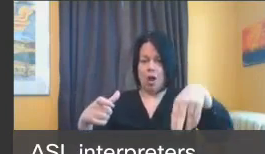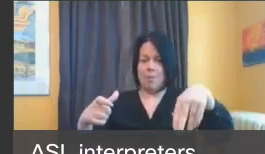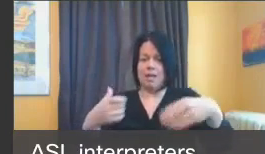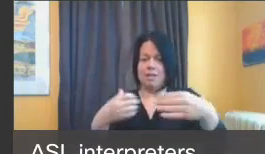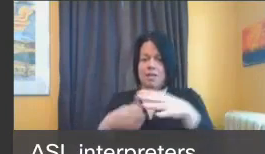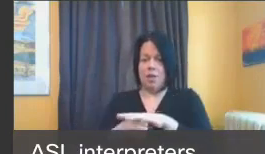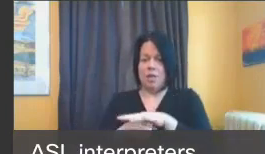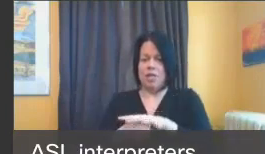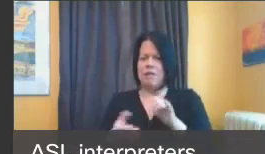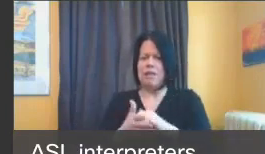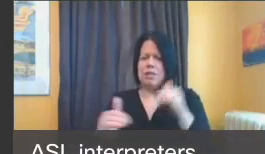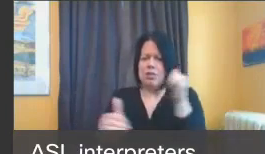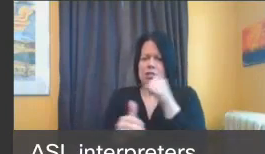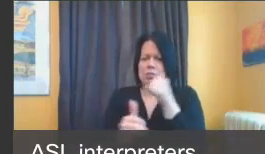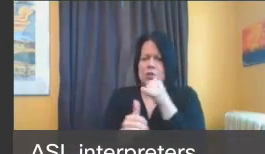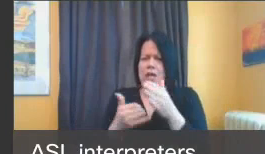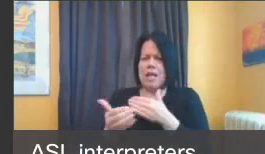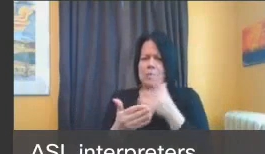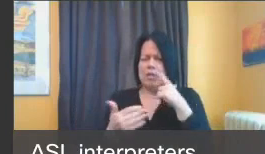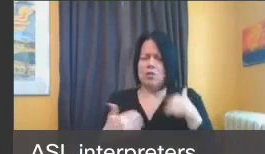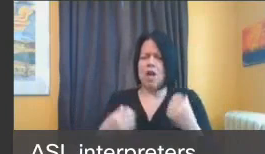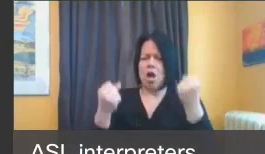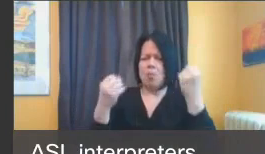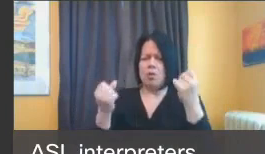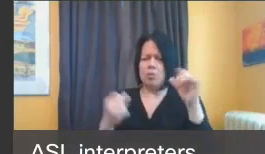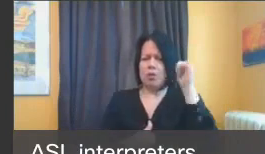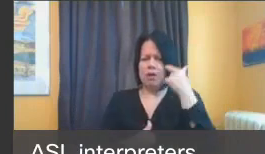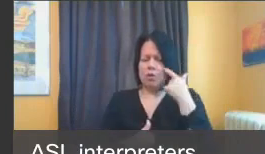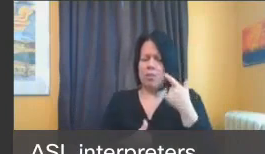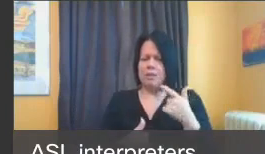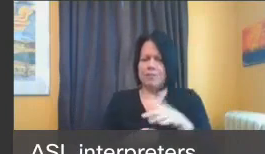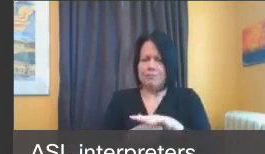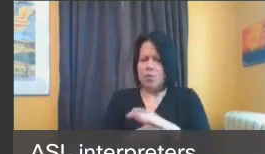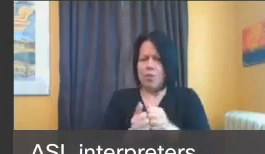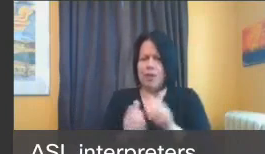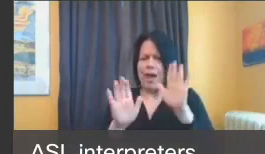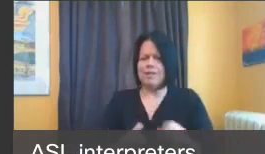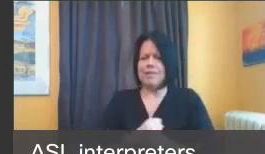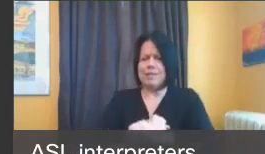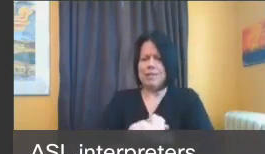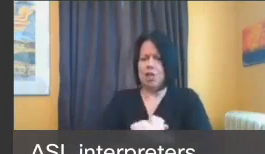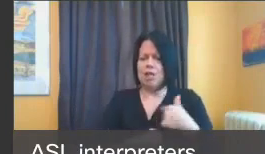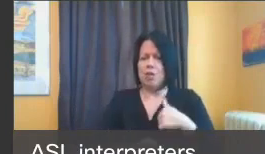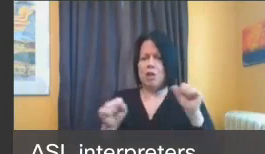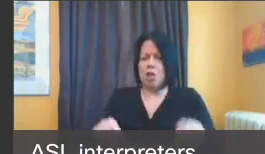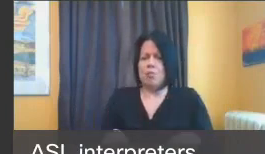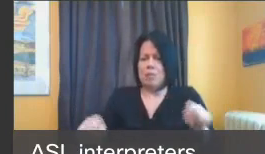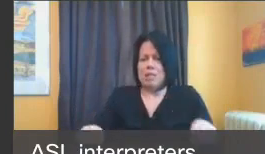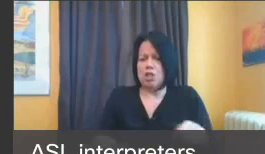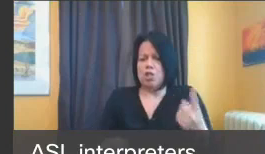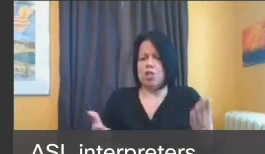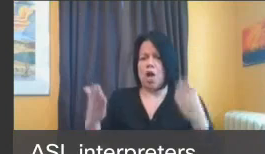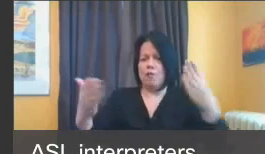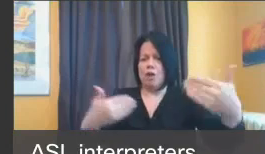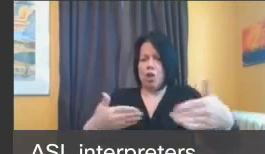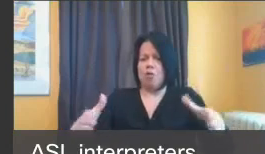is absurd to begin with, because we have multiple government facilities with excellent security that we could potentially just offer a drop box at